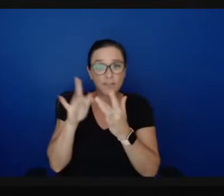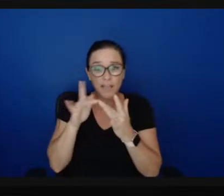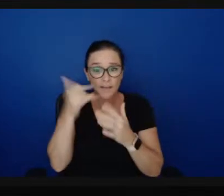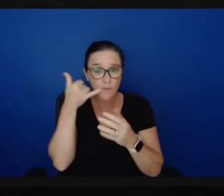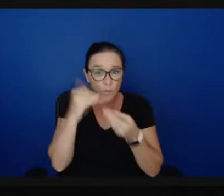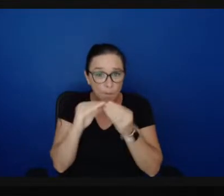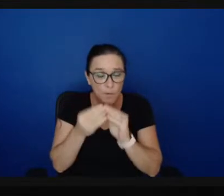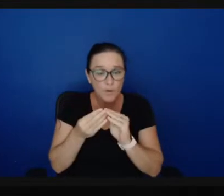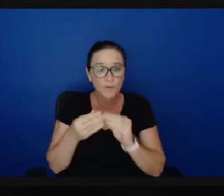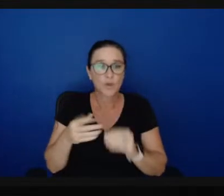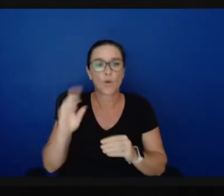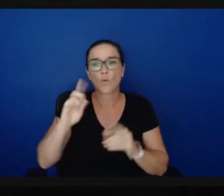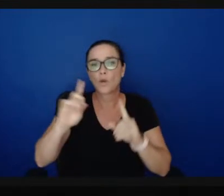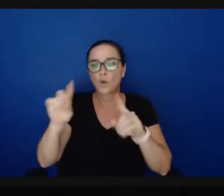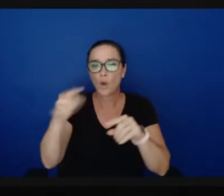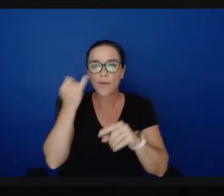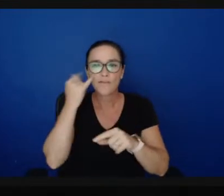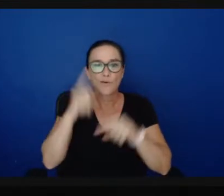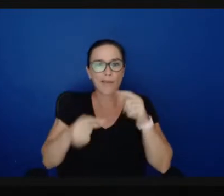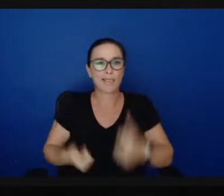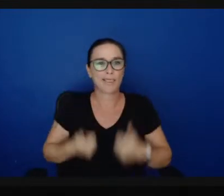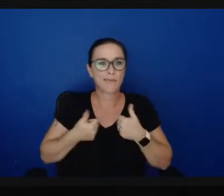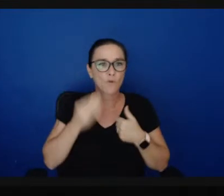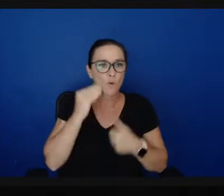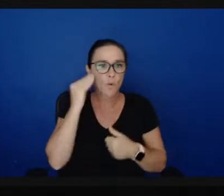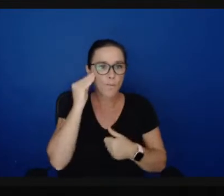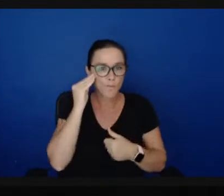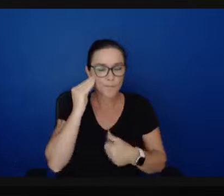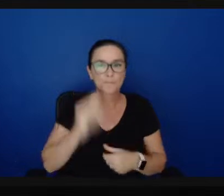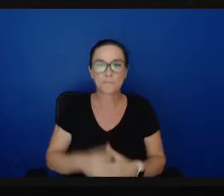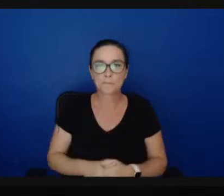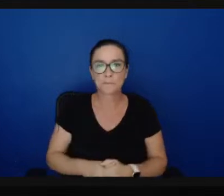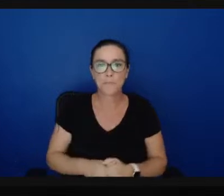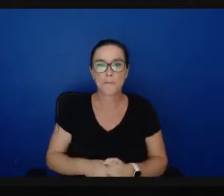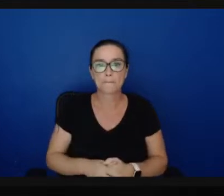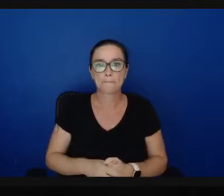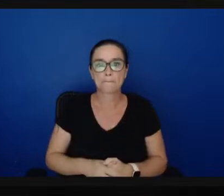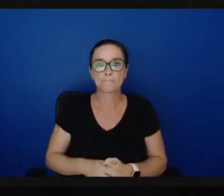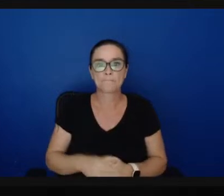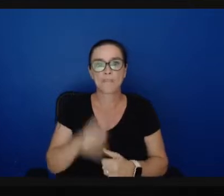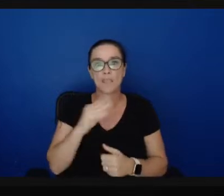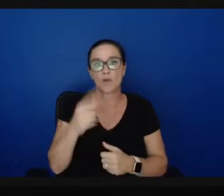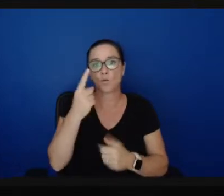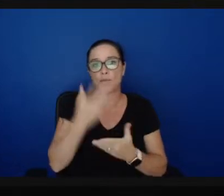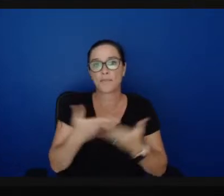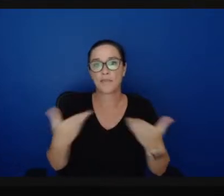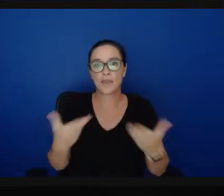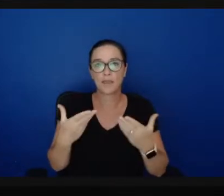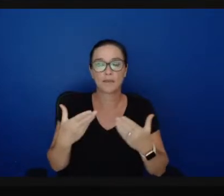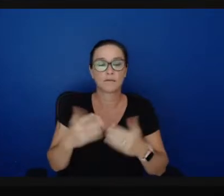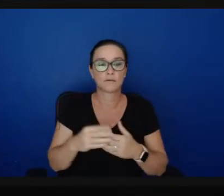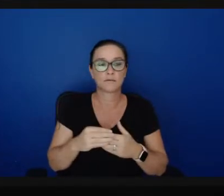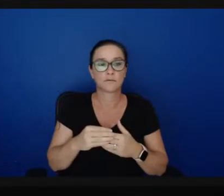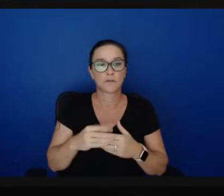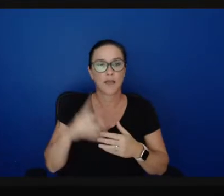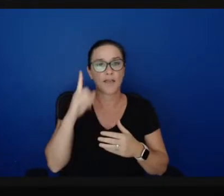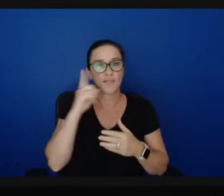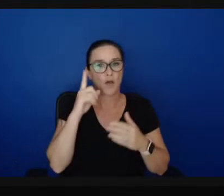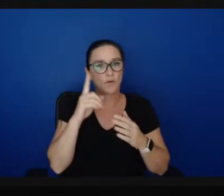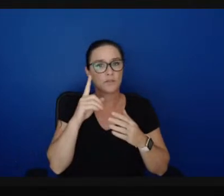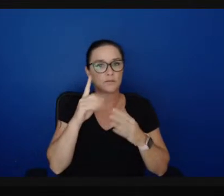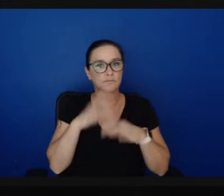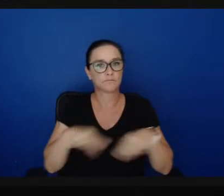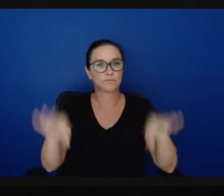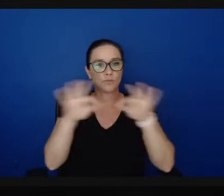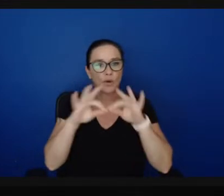go if you can't live in your home anymore? That's what they're noting. And one thing that they especially note here that I thought I would read, since